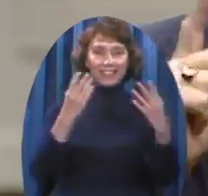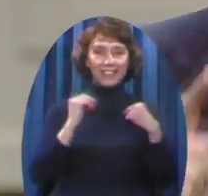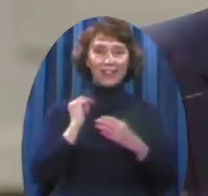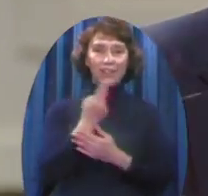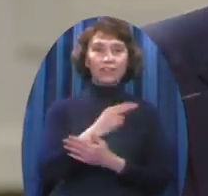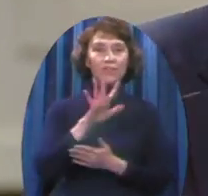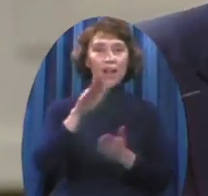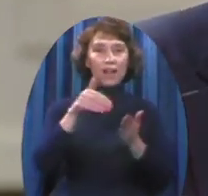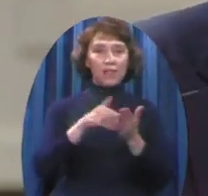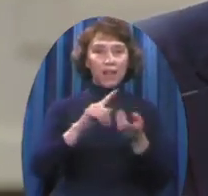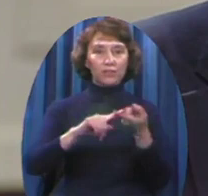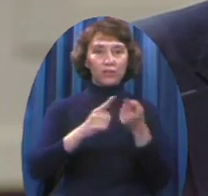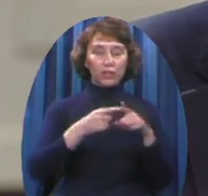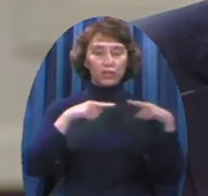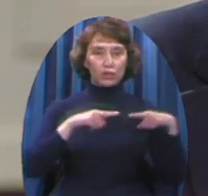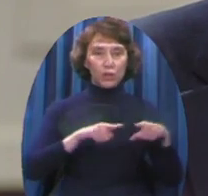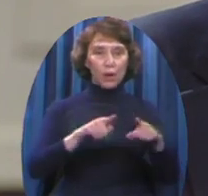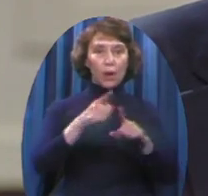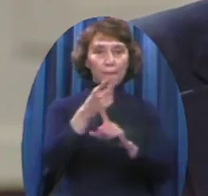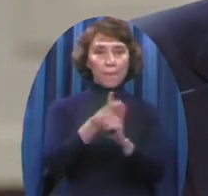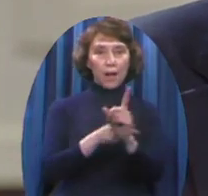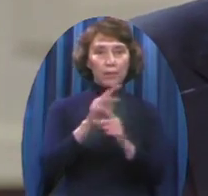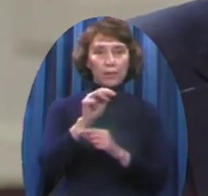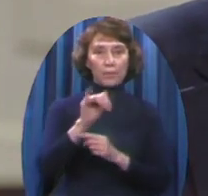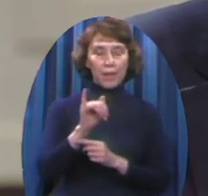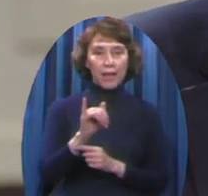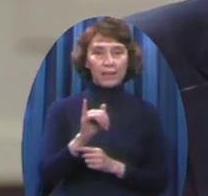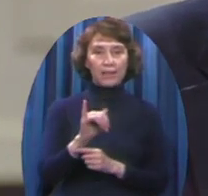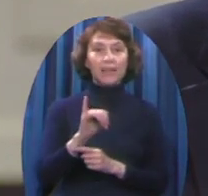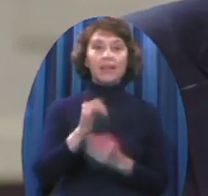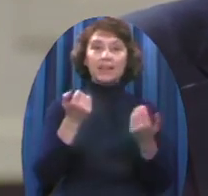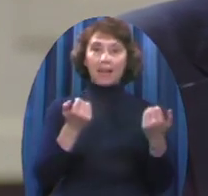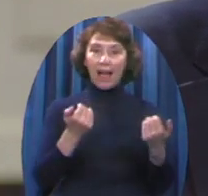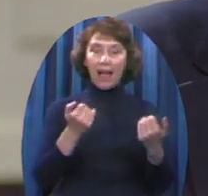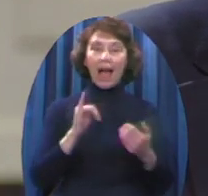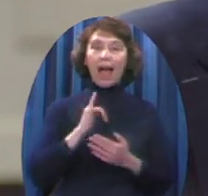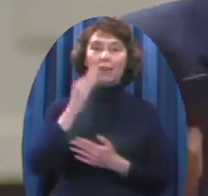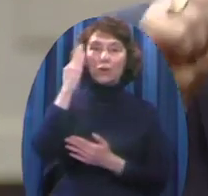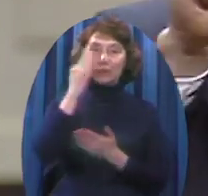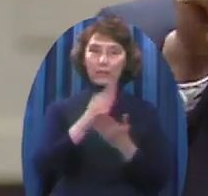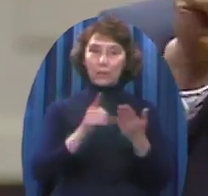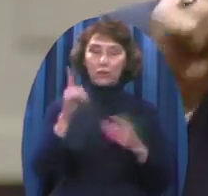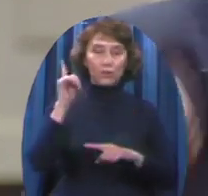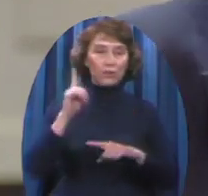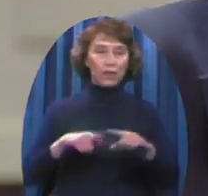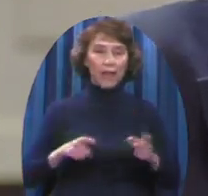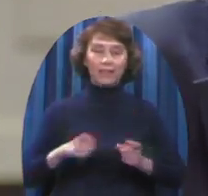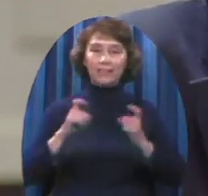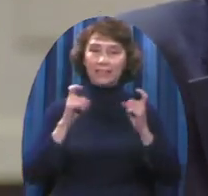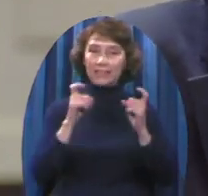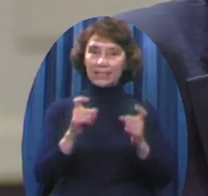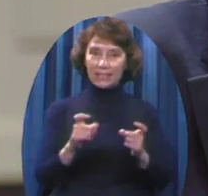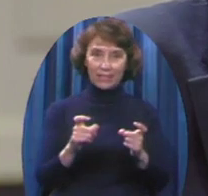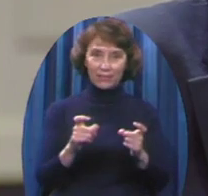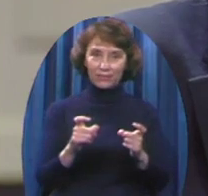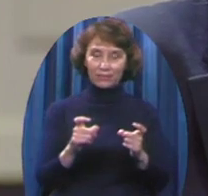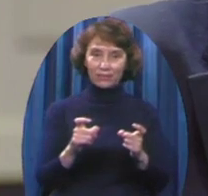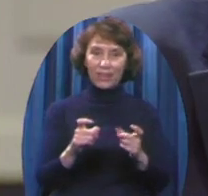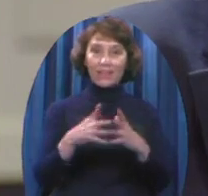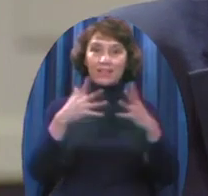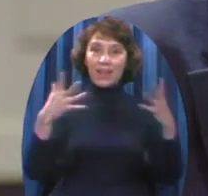give $1,000, but you can pray, and I hope every one of you will pray. But you may be one of those persons who